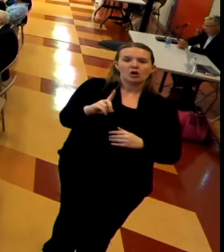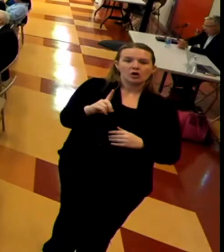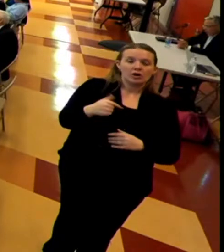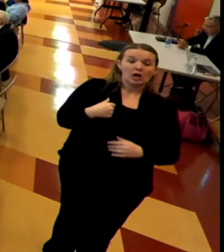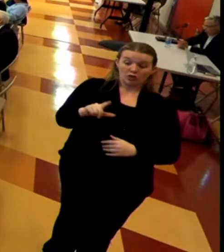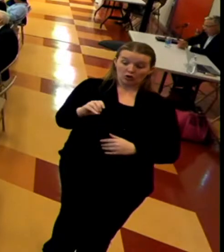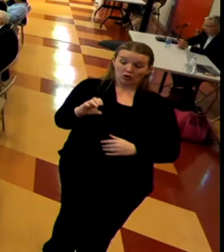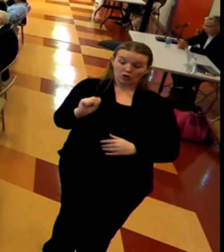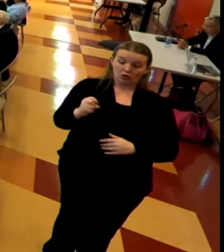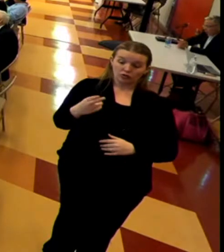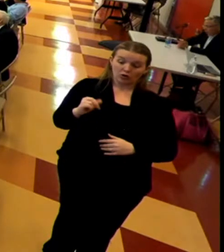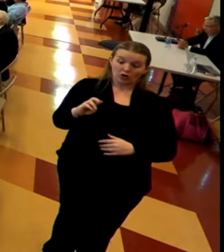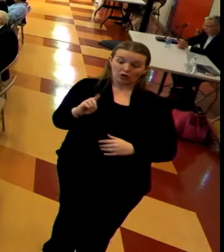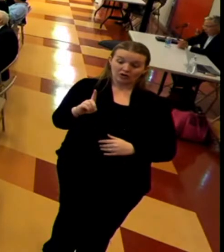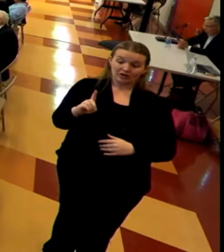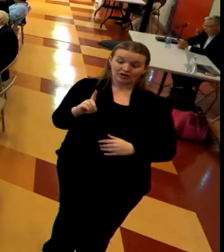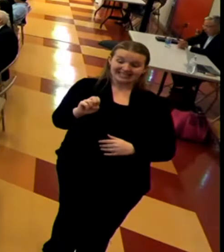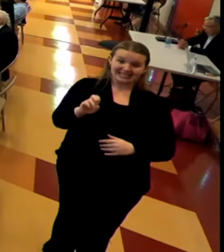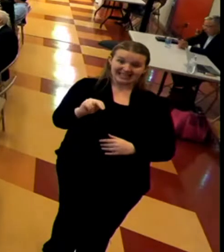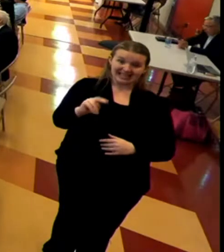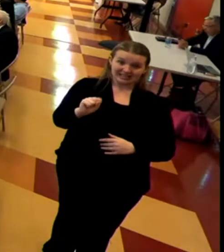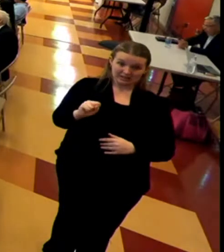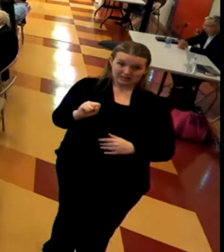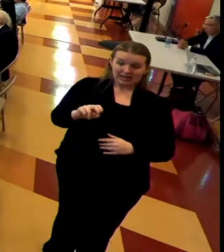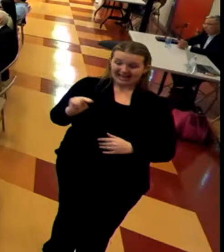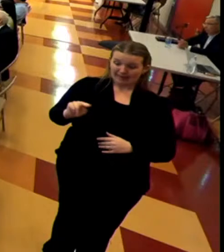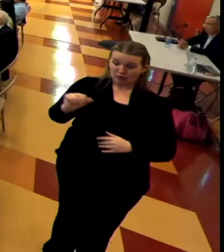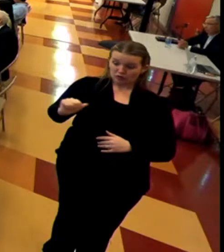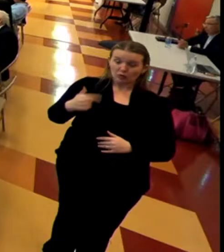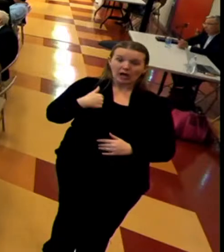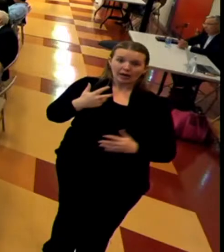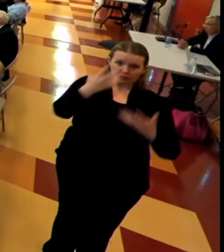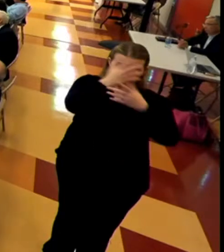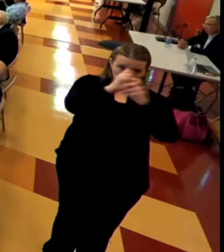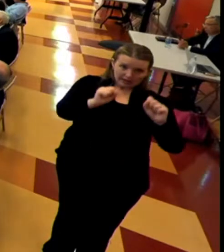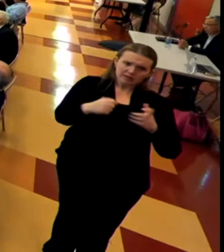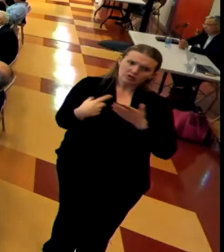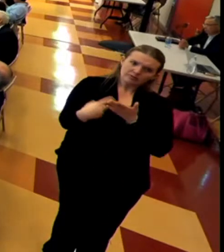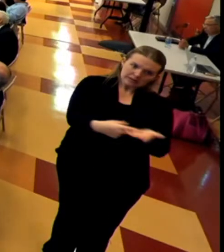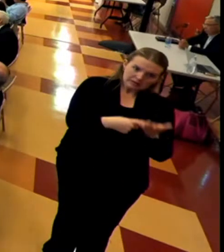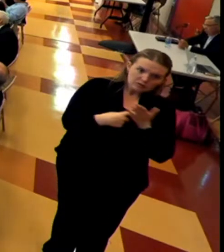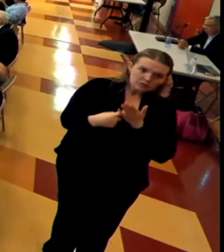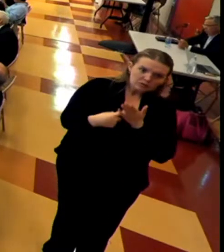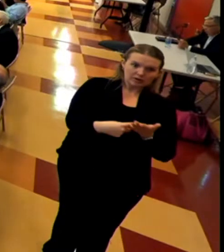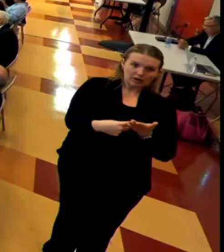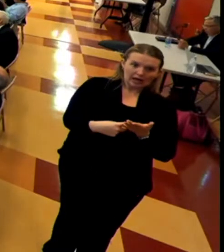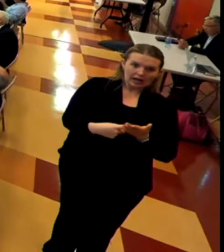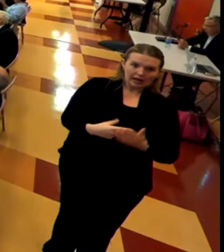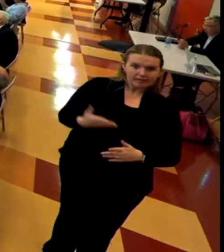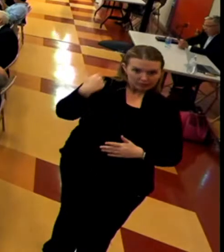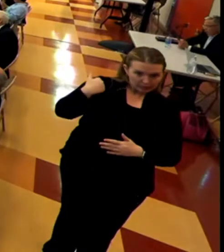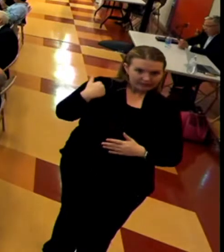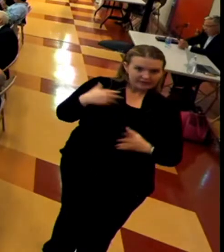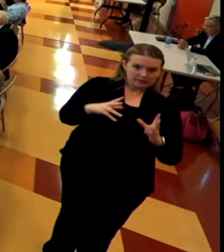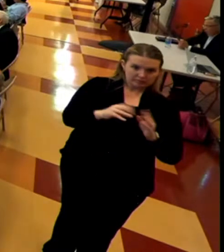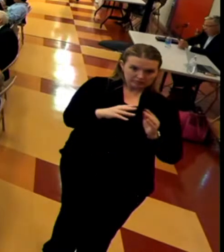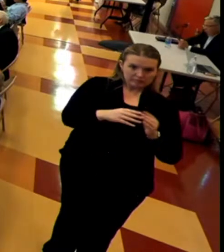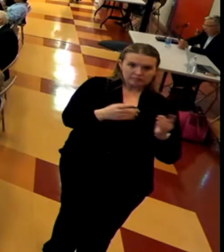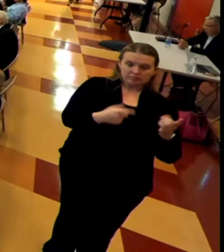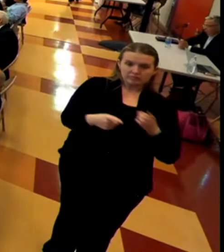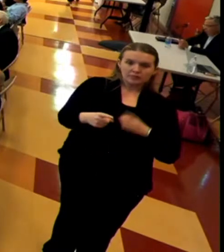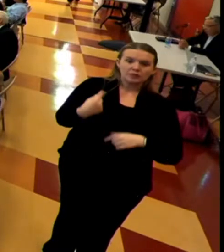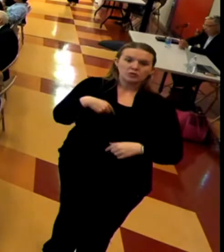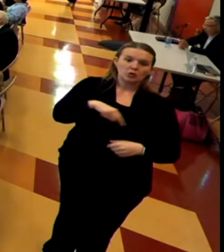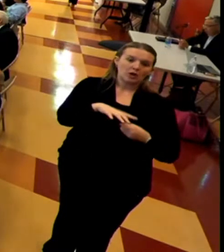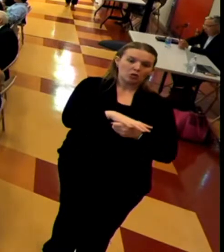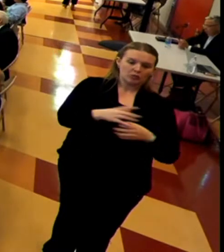founded in 2003, which has been the topic of much discussion at recent redistricting meetings to include the previous meetings. We are all located